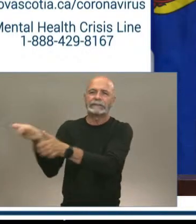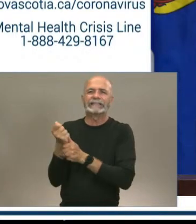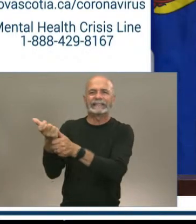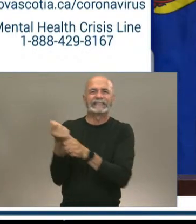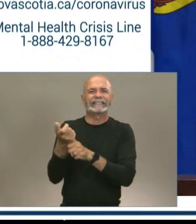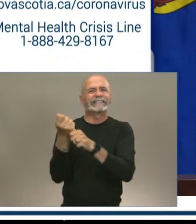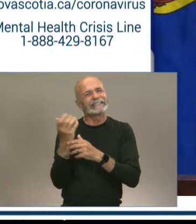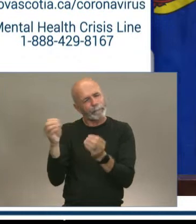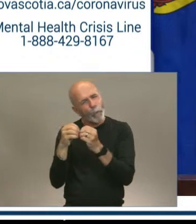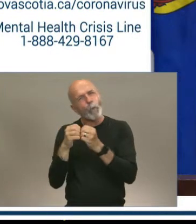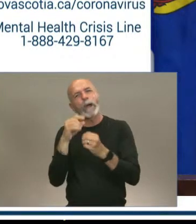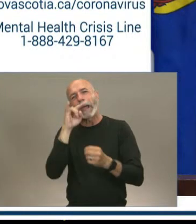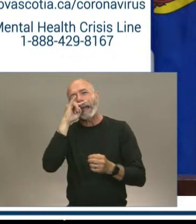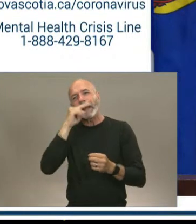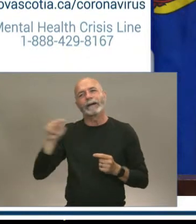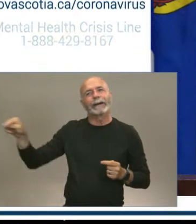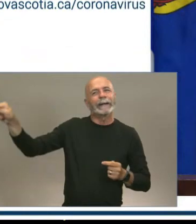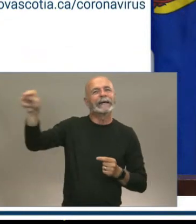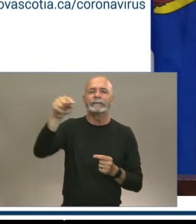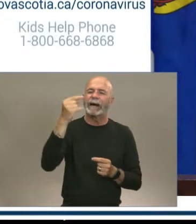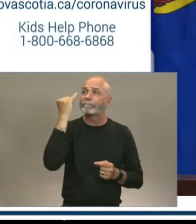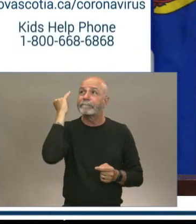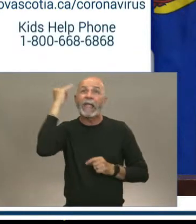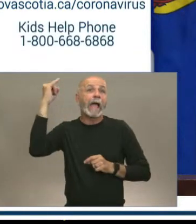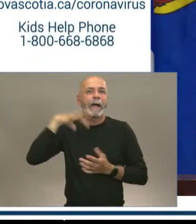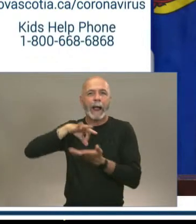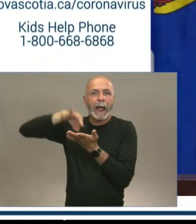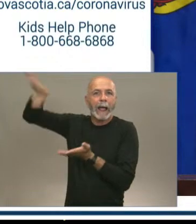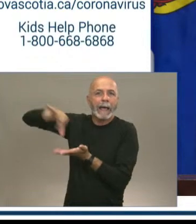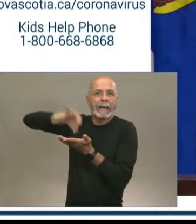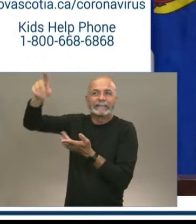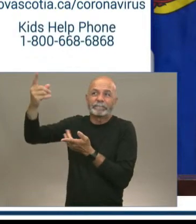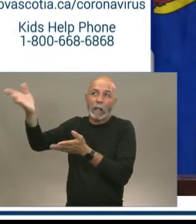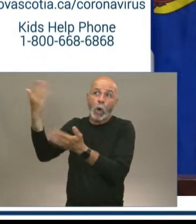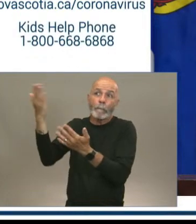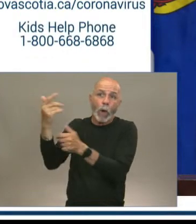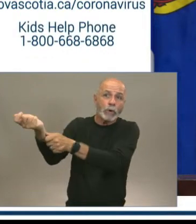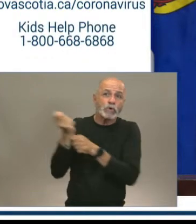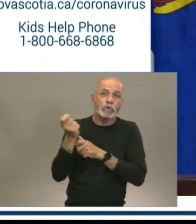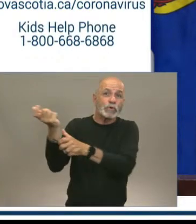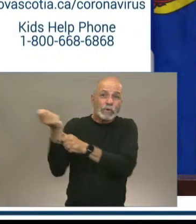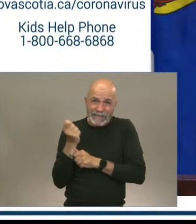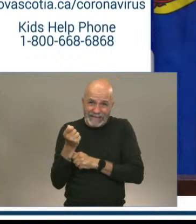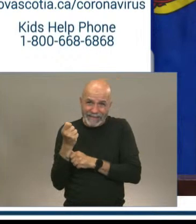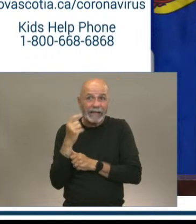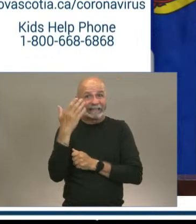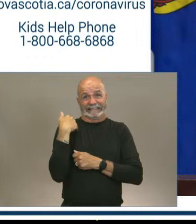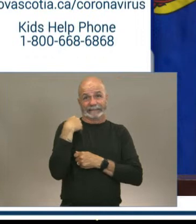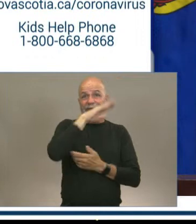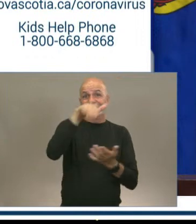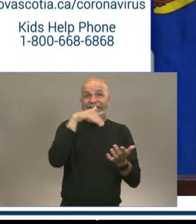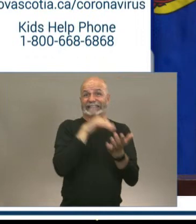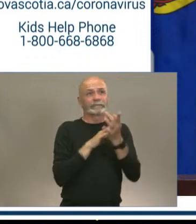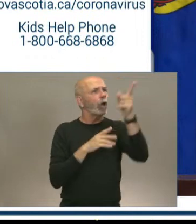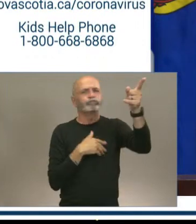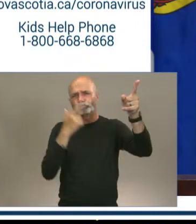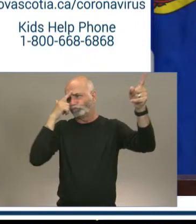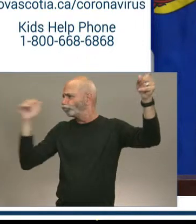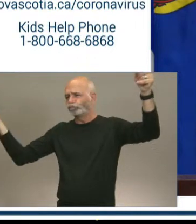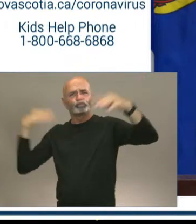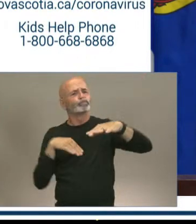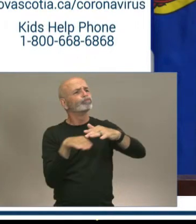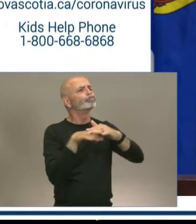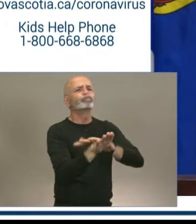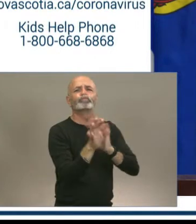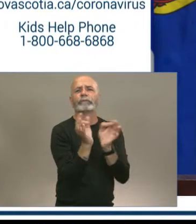of the plethora of options that we have now out there, including the convention center where you can walk right in. So just make sure